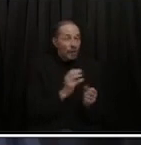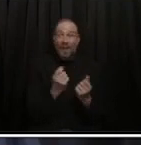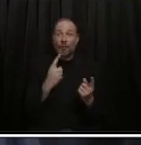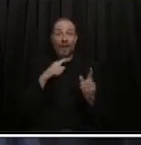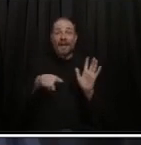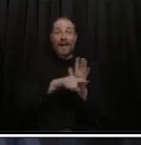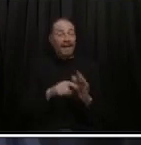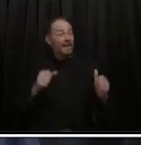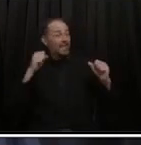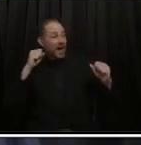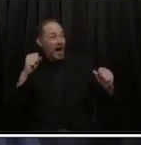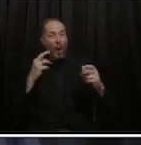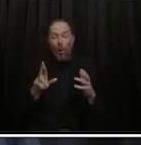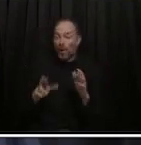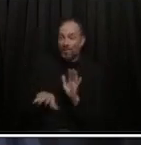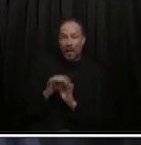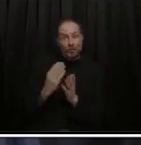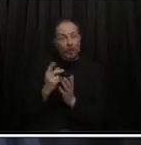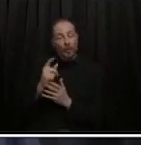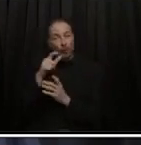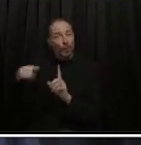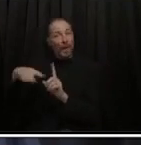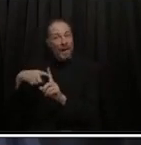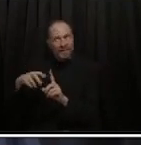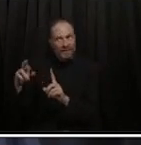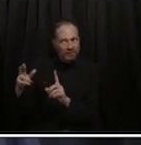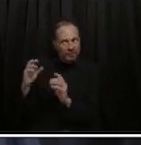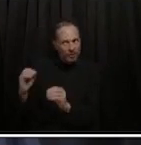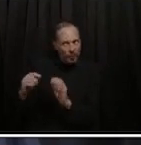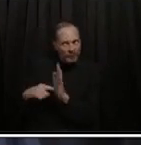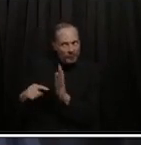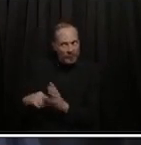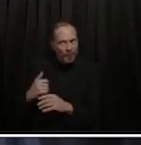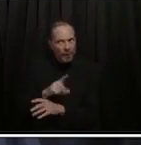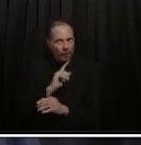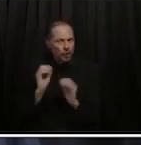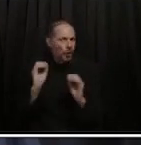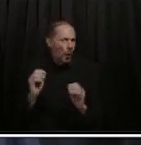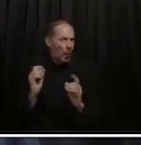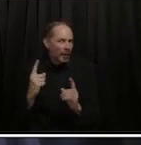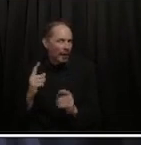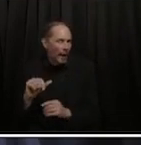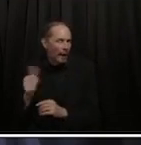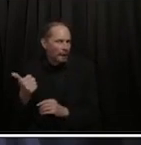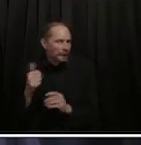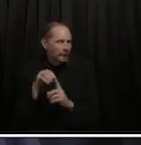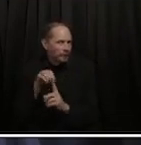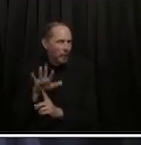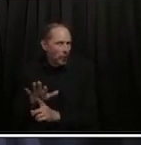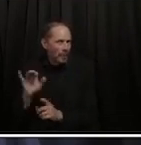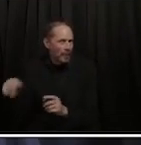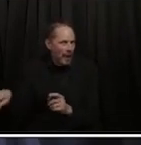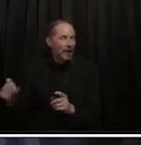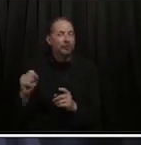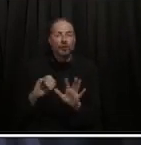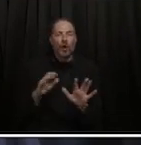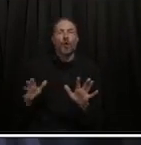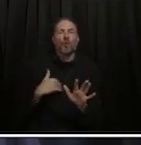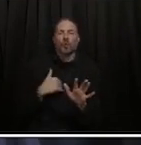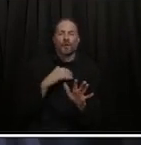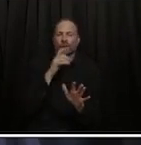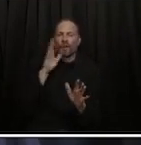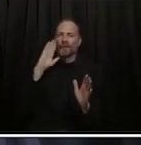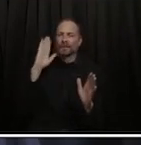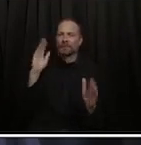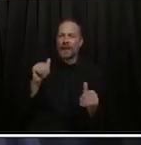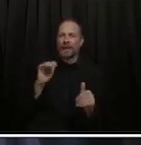or perhaps they found somebody that was positive and asymptomatic and made sure that others weren't exposed. But we don't have, nor did we expect that most of those,